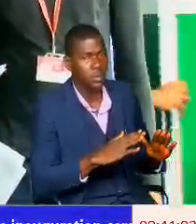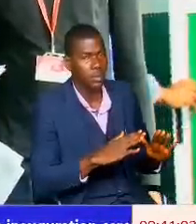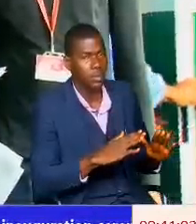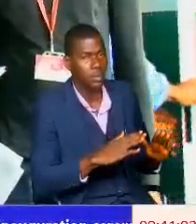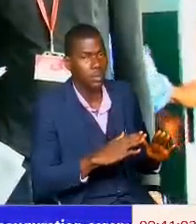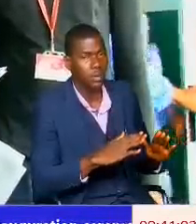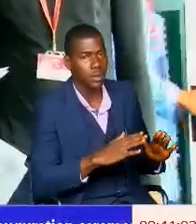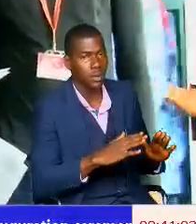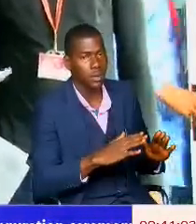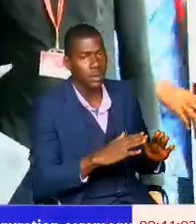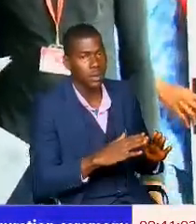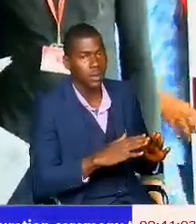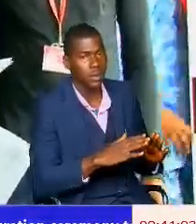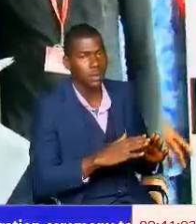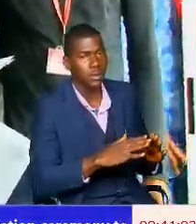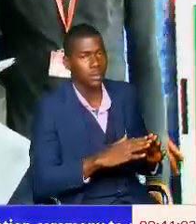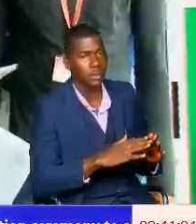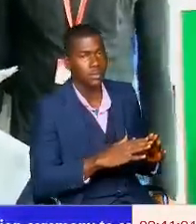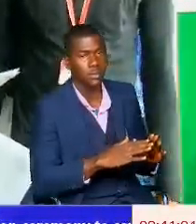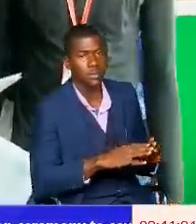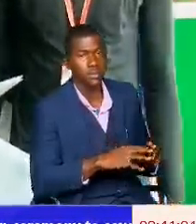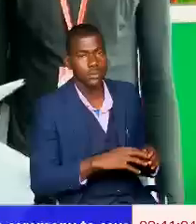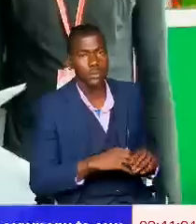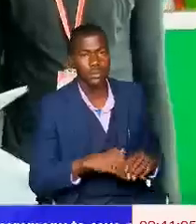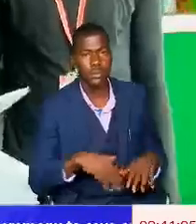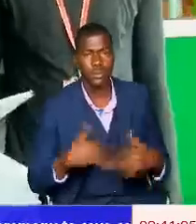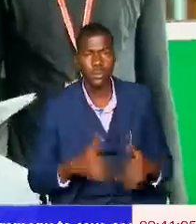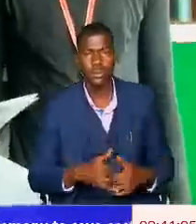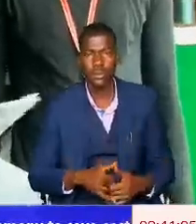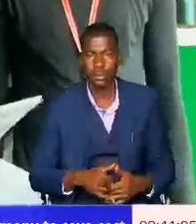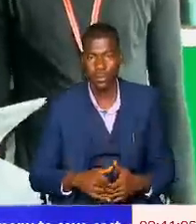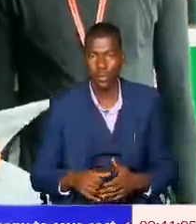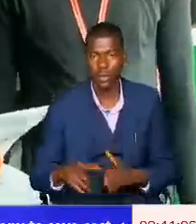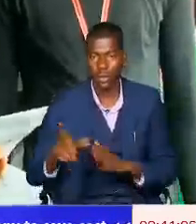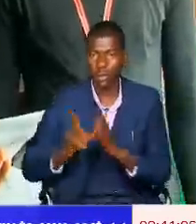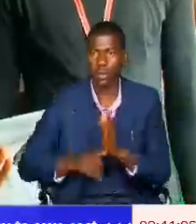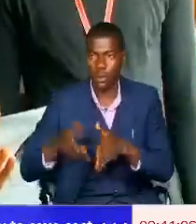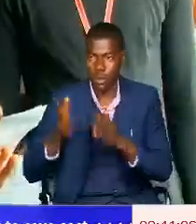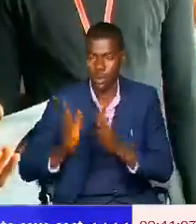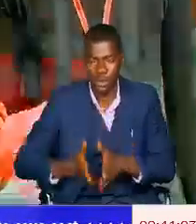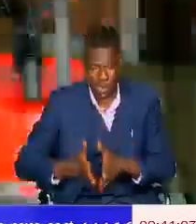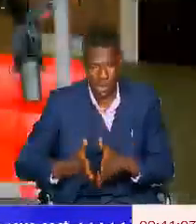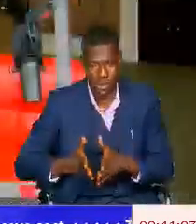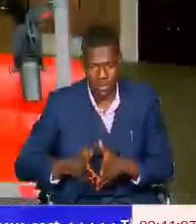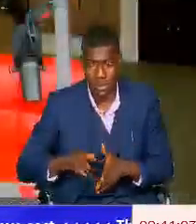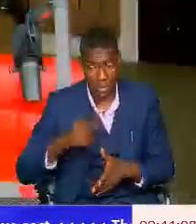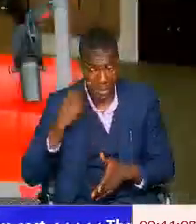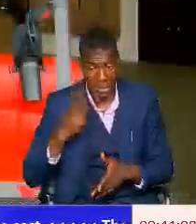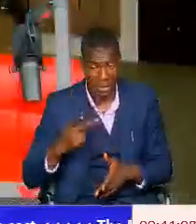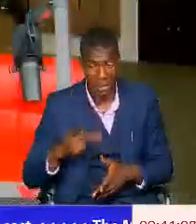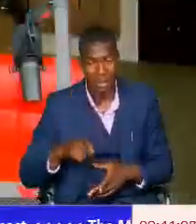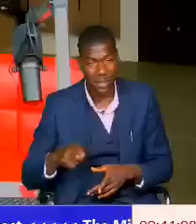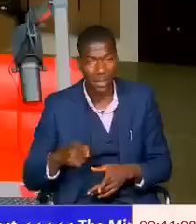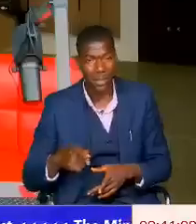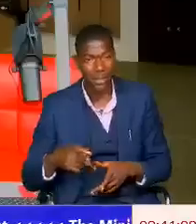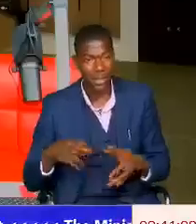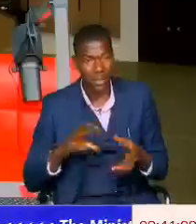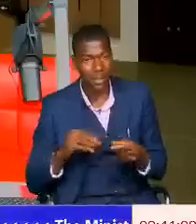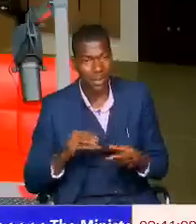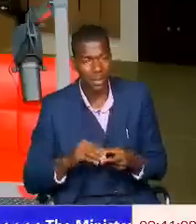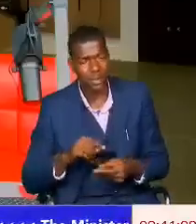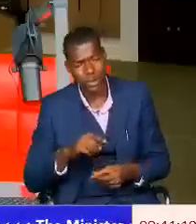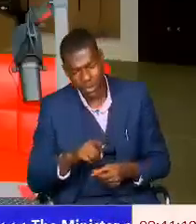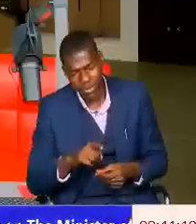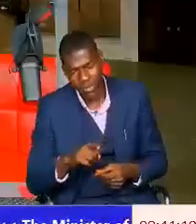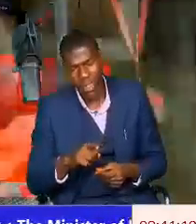I cannot no read them. Make you read them by yourself. You see, lawyer, he won't rope you. When the matter reaches somewhere, he say, did I pronounce